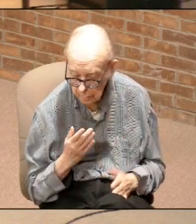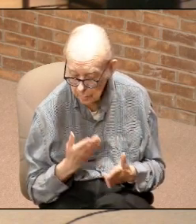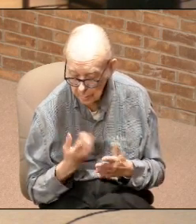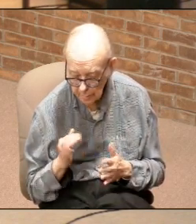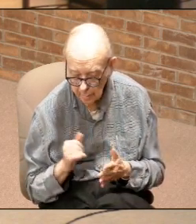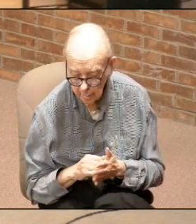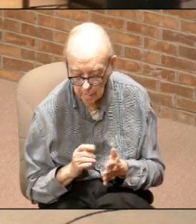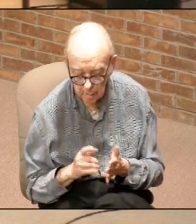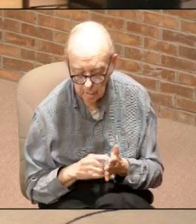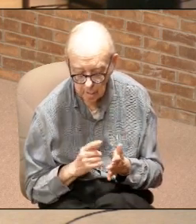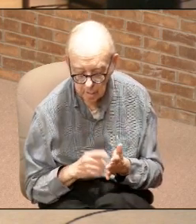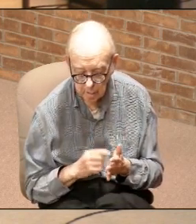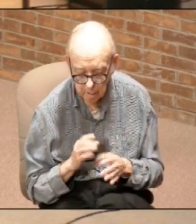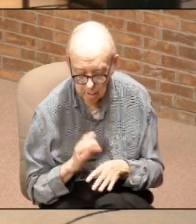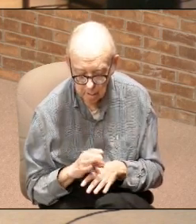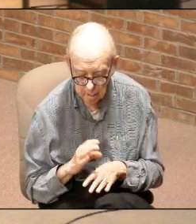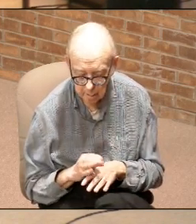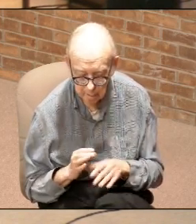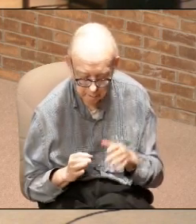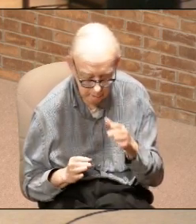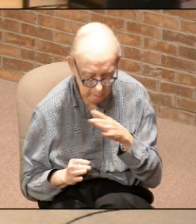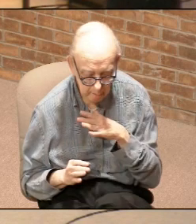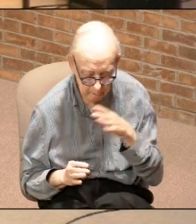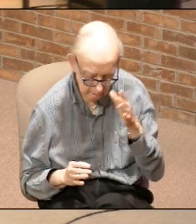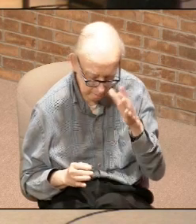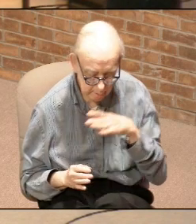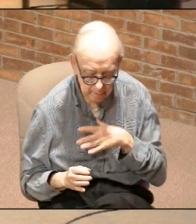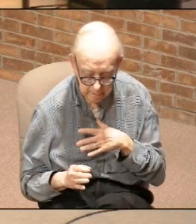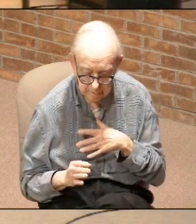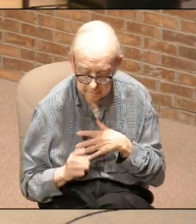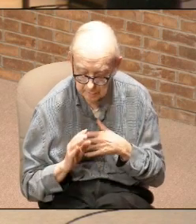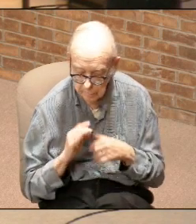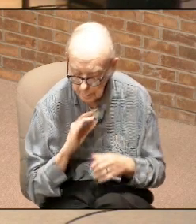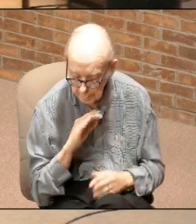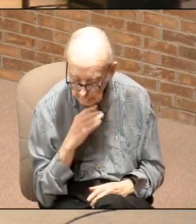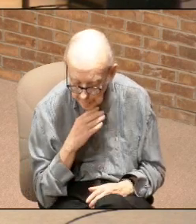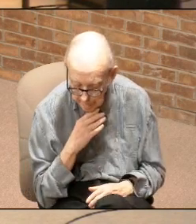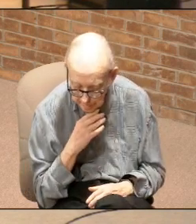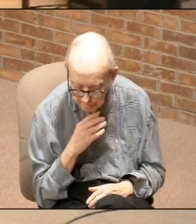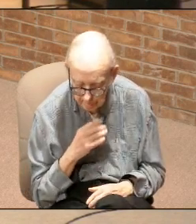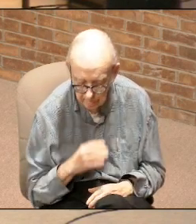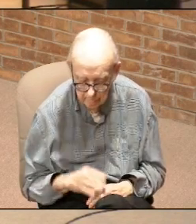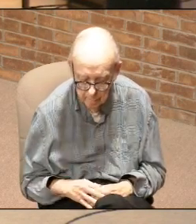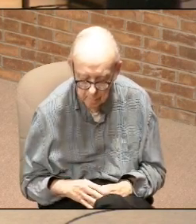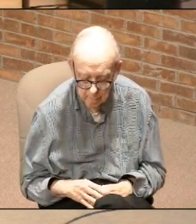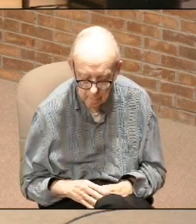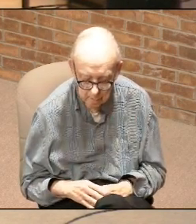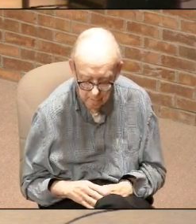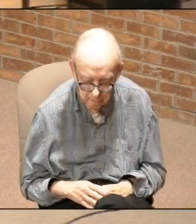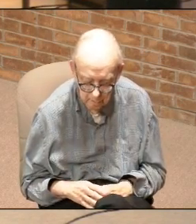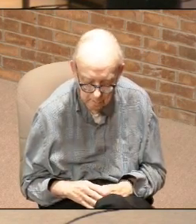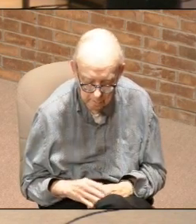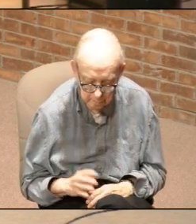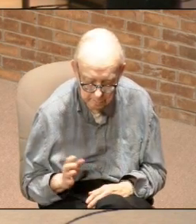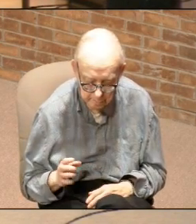and sometimes church ladies and gentlemen can be a mess and people get hurt